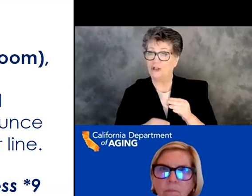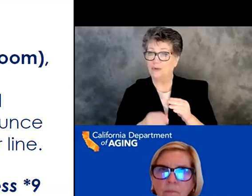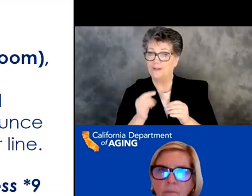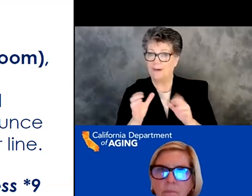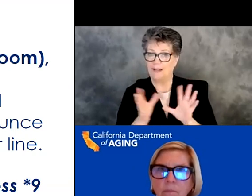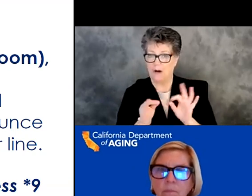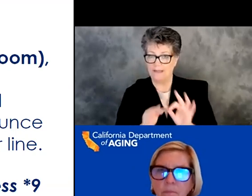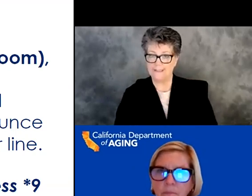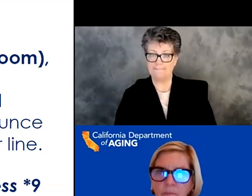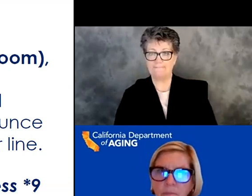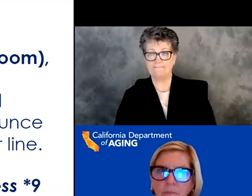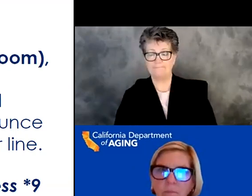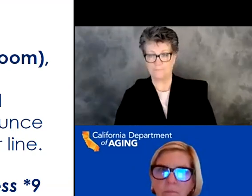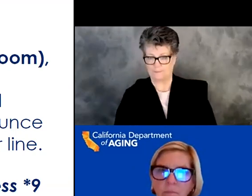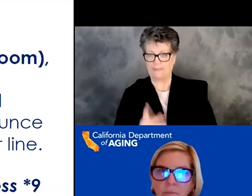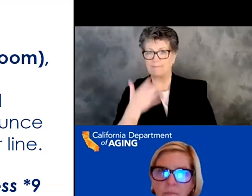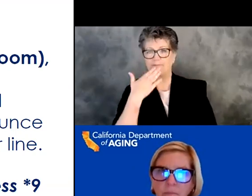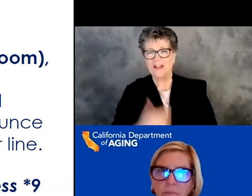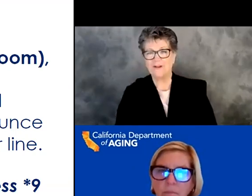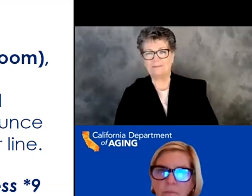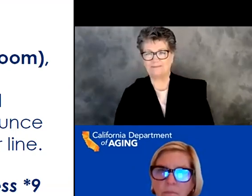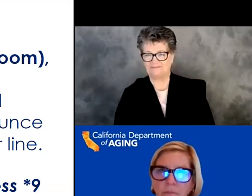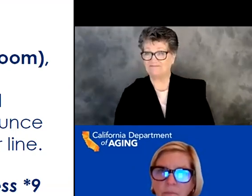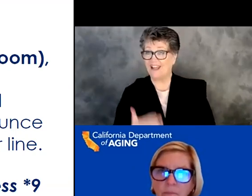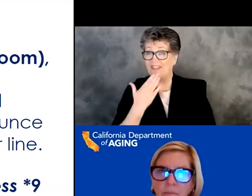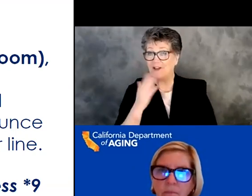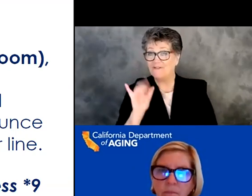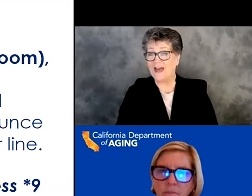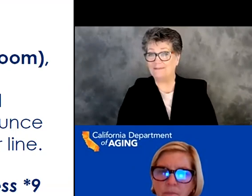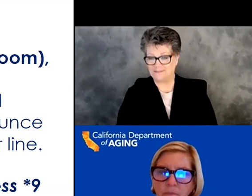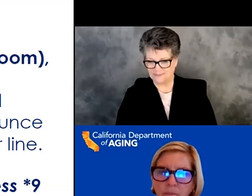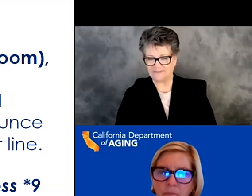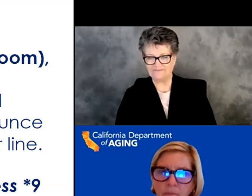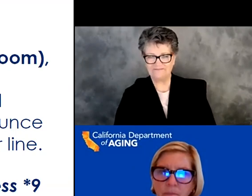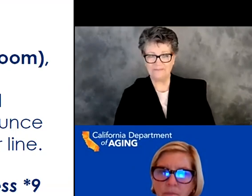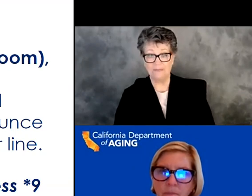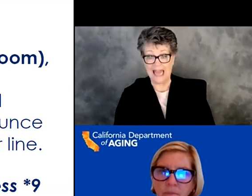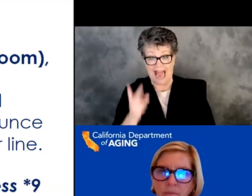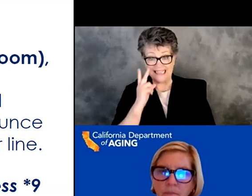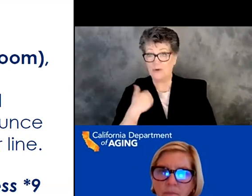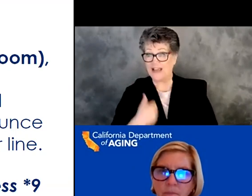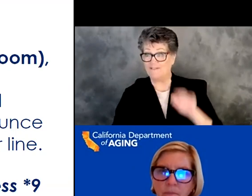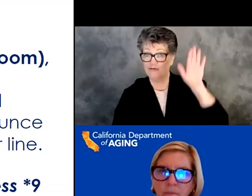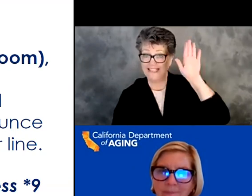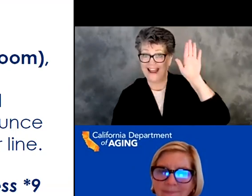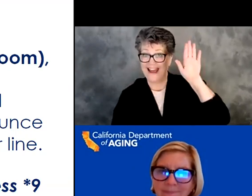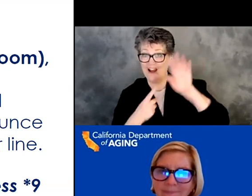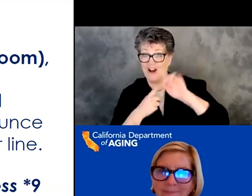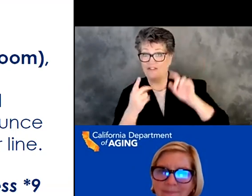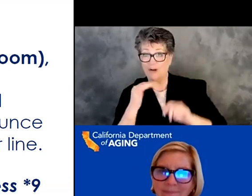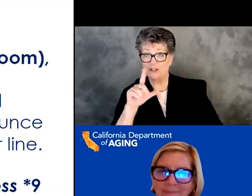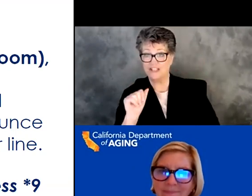comments. Thank you. Thank you for that. I see we have a raised hand from